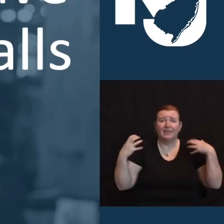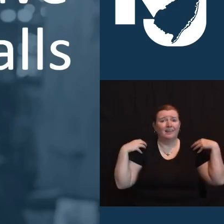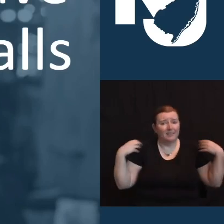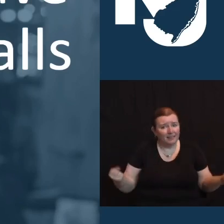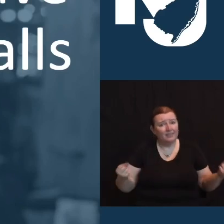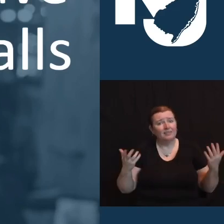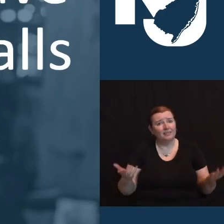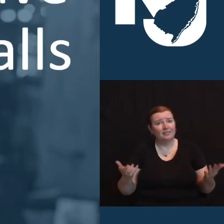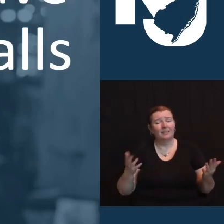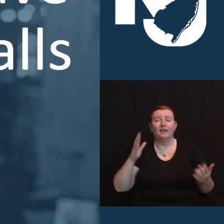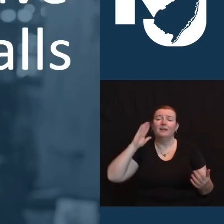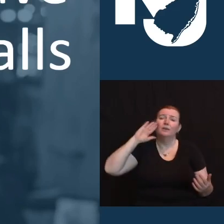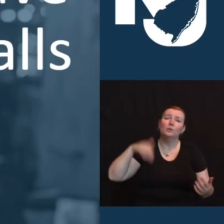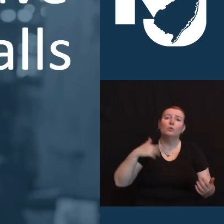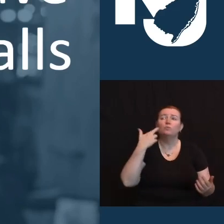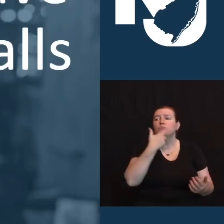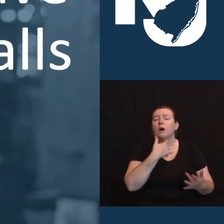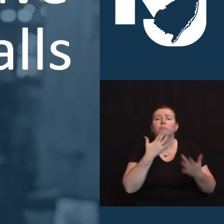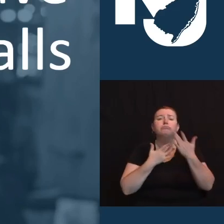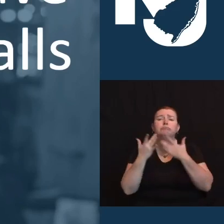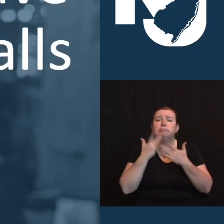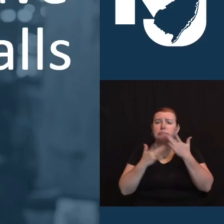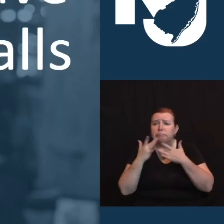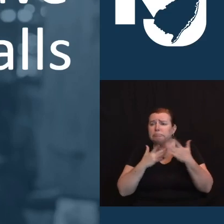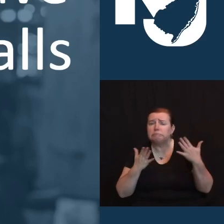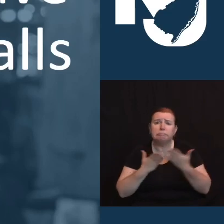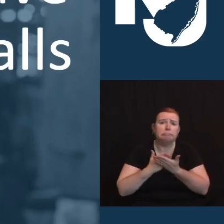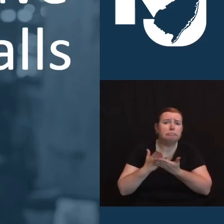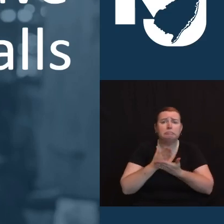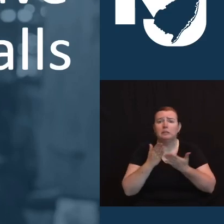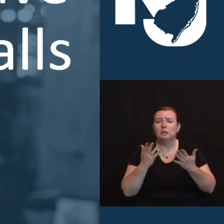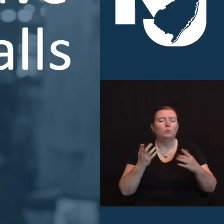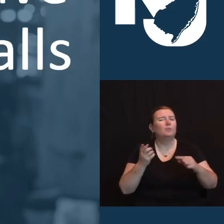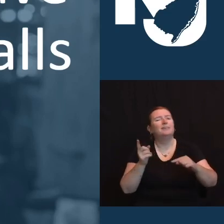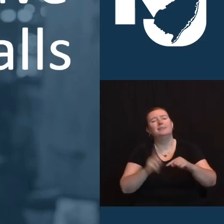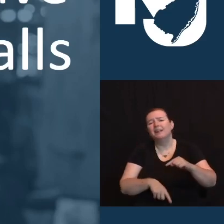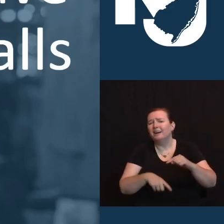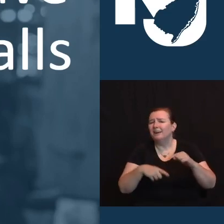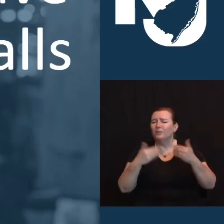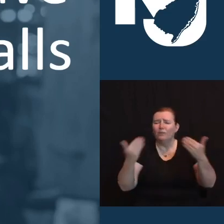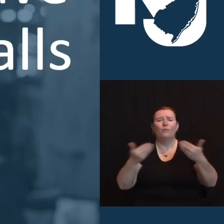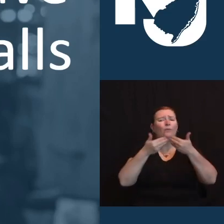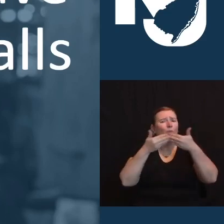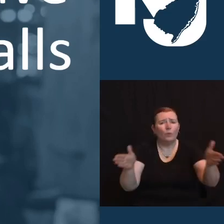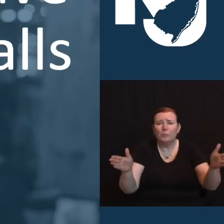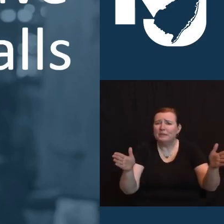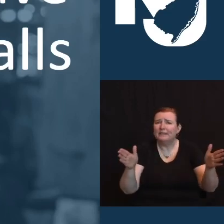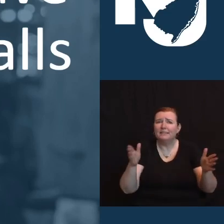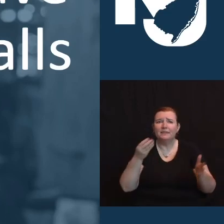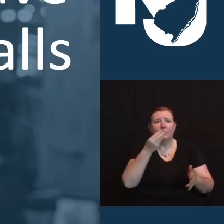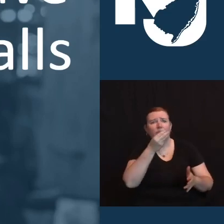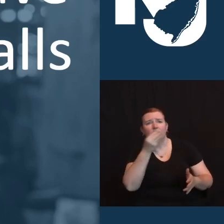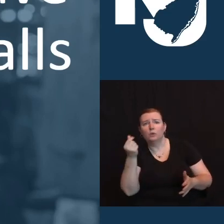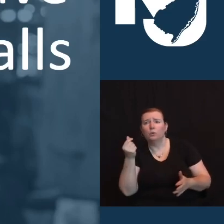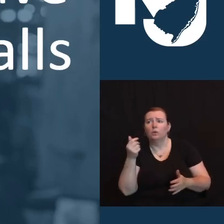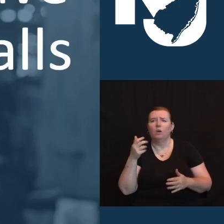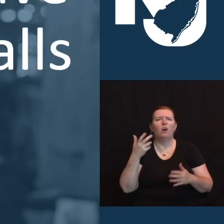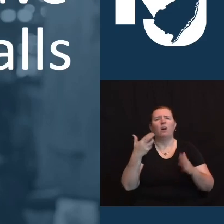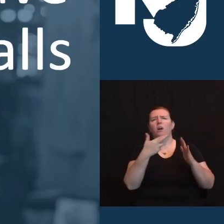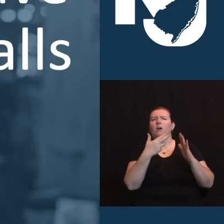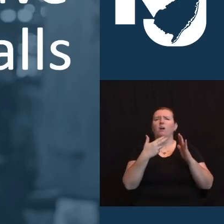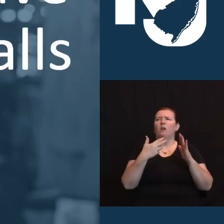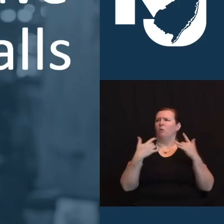industry faces, among other industries, but we cannot move forward if a few knuckleheads think the rules don't apply to them, or they think they